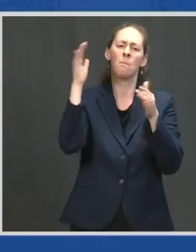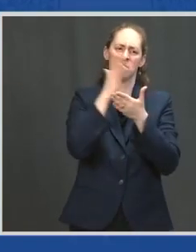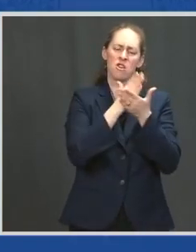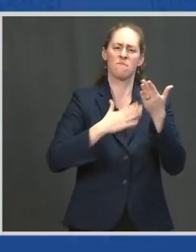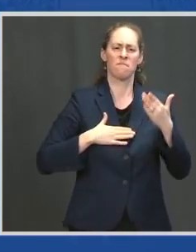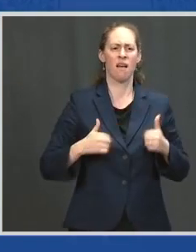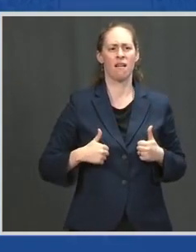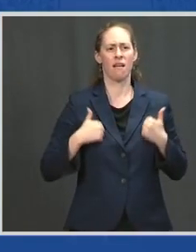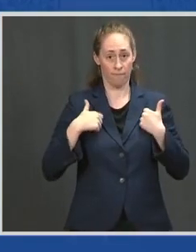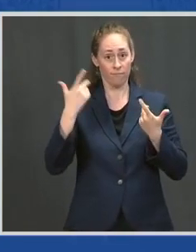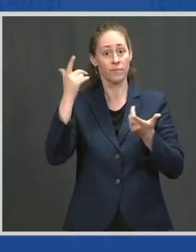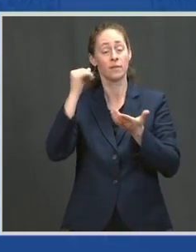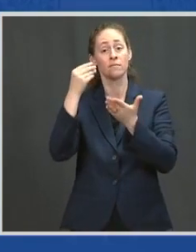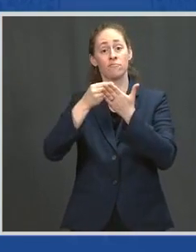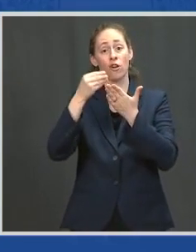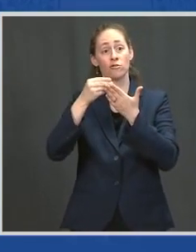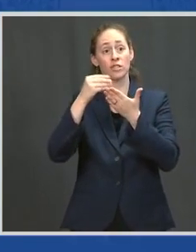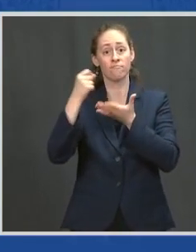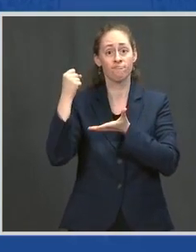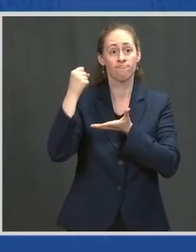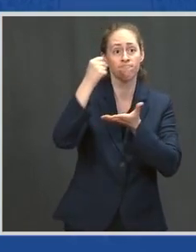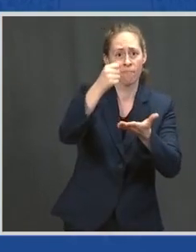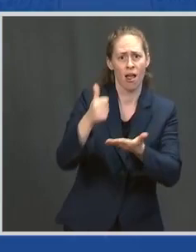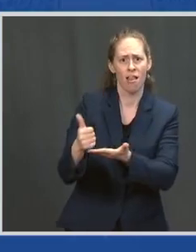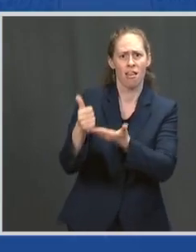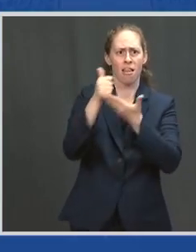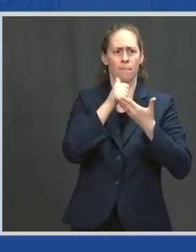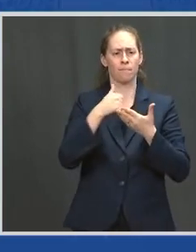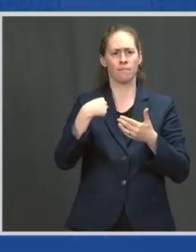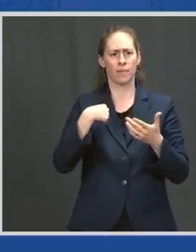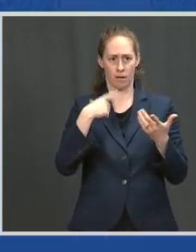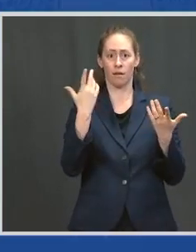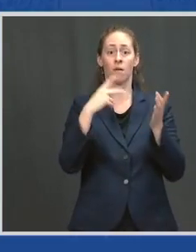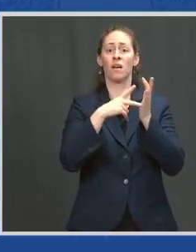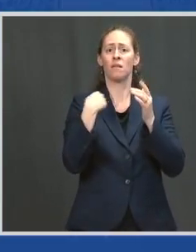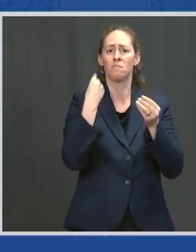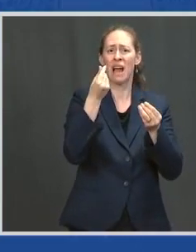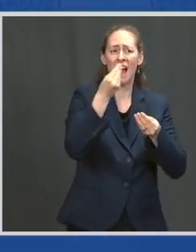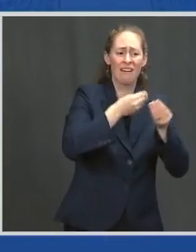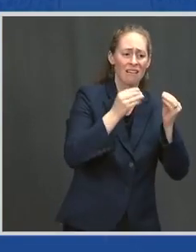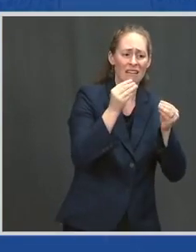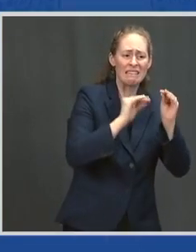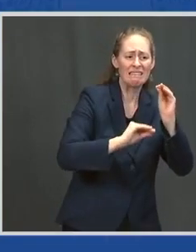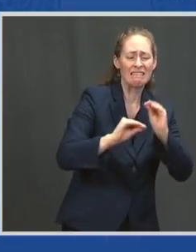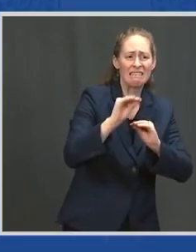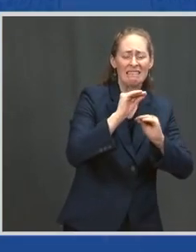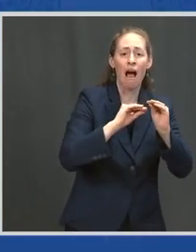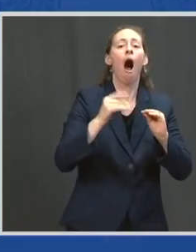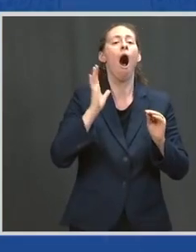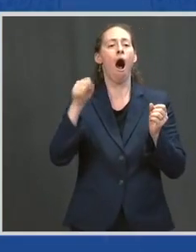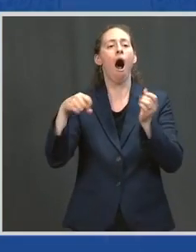that has eased my financial burden completely. So I am on a full ride scholarship.